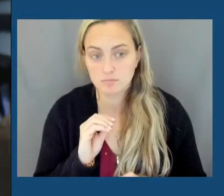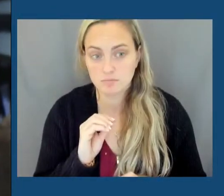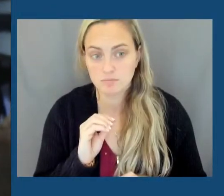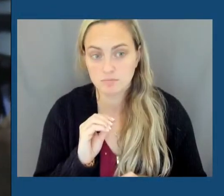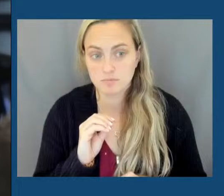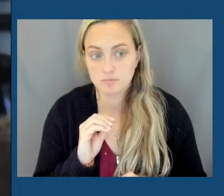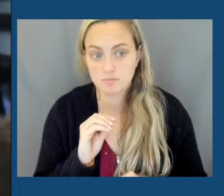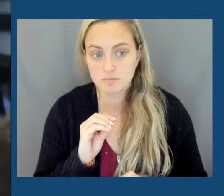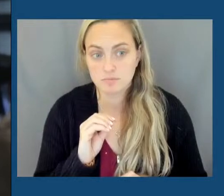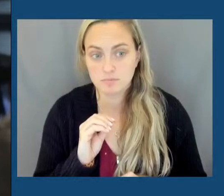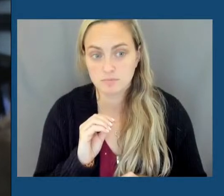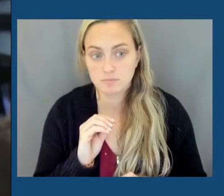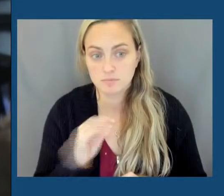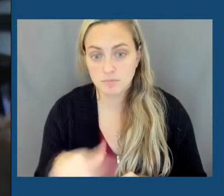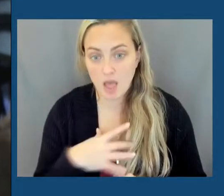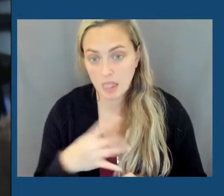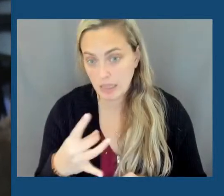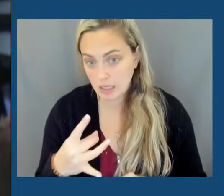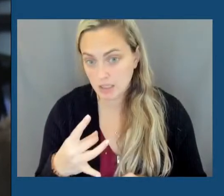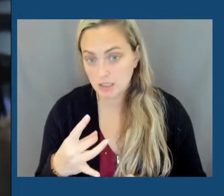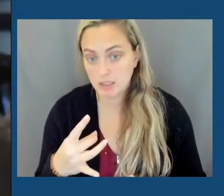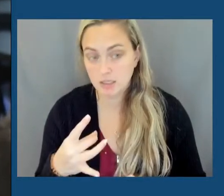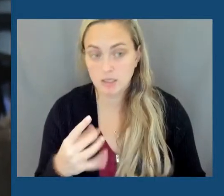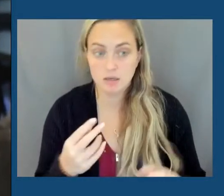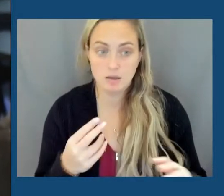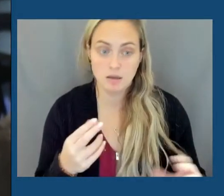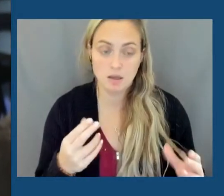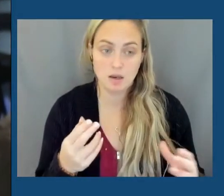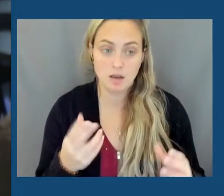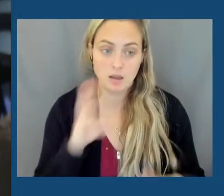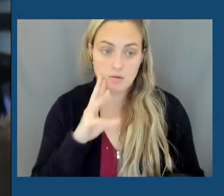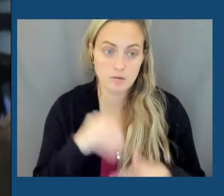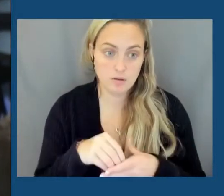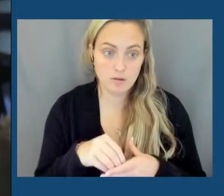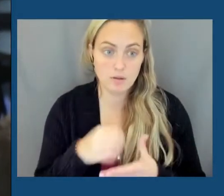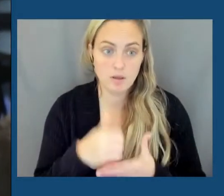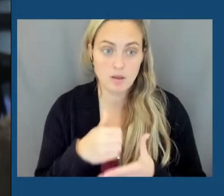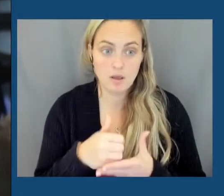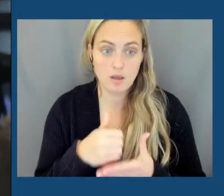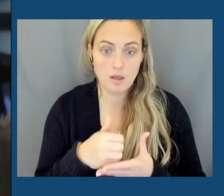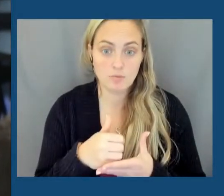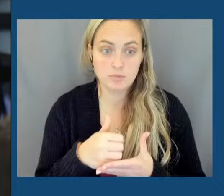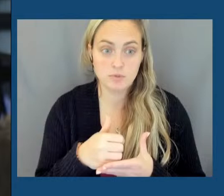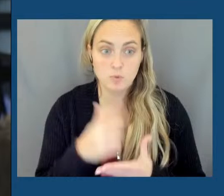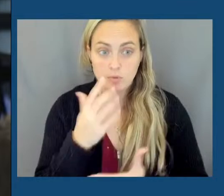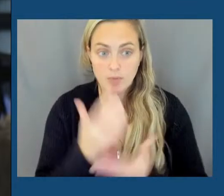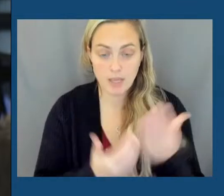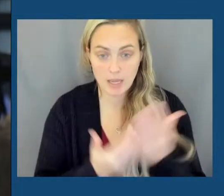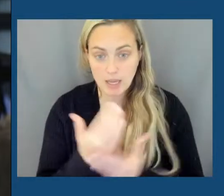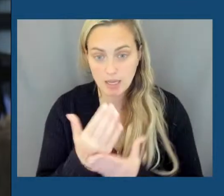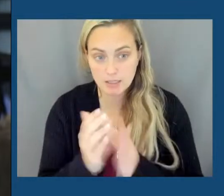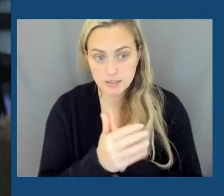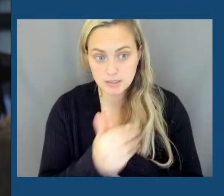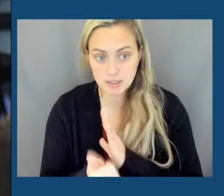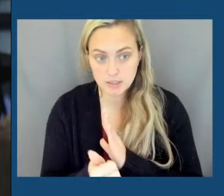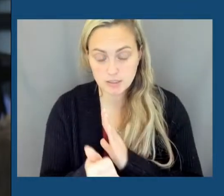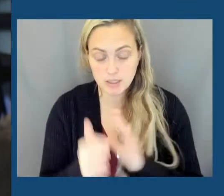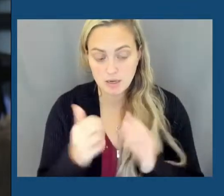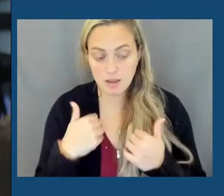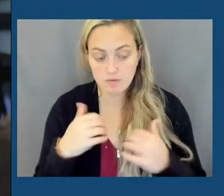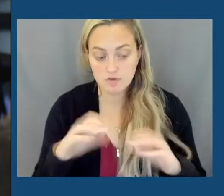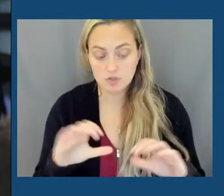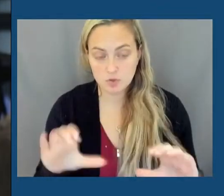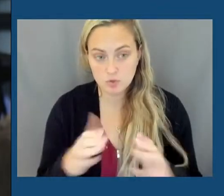I like this, and I'm getting out of this because it helps me with my hand skills, and I get to do